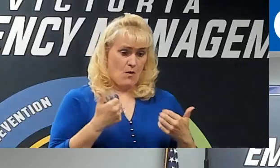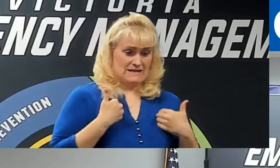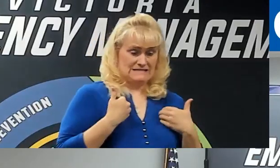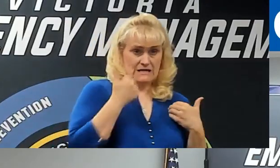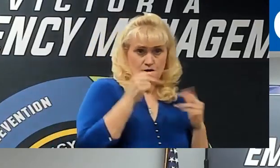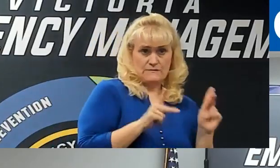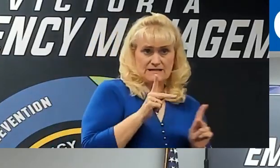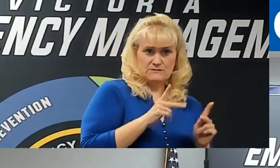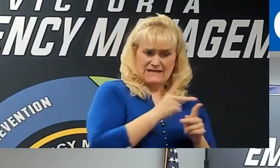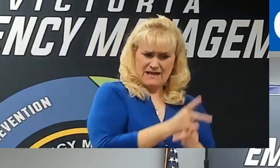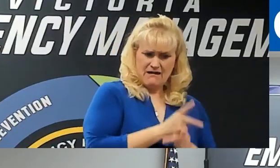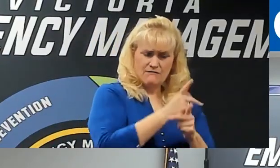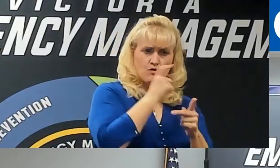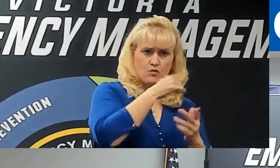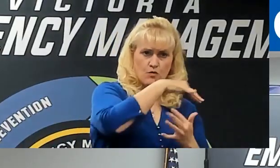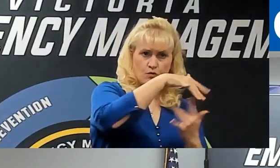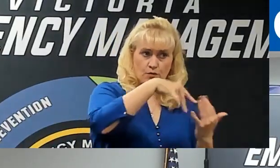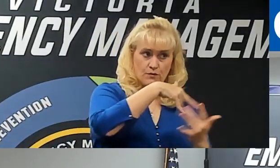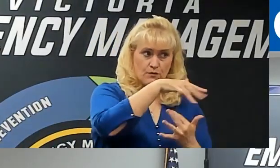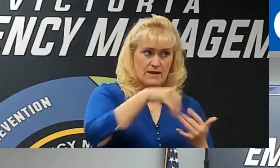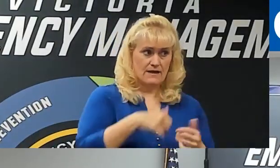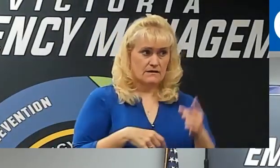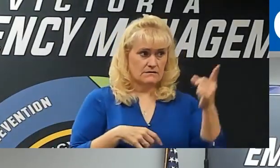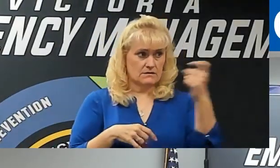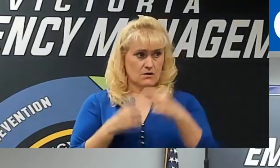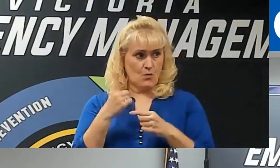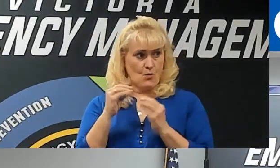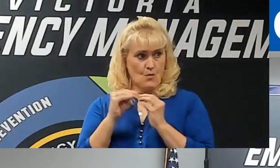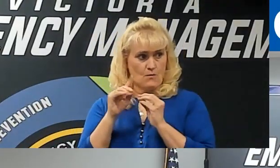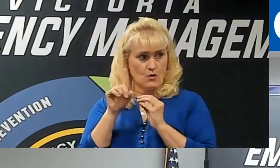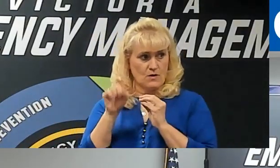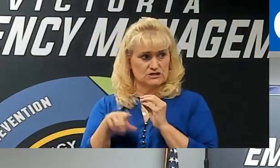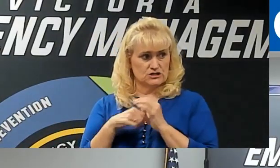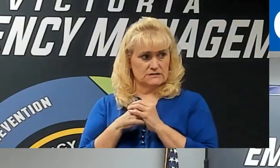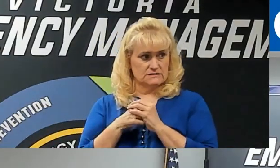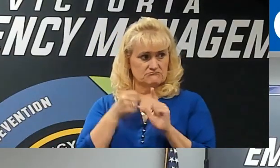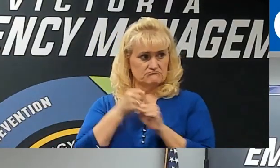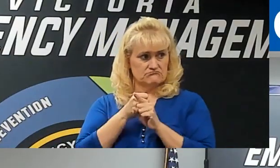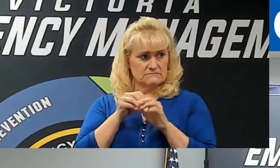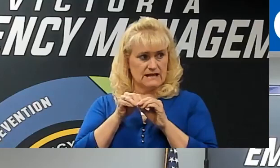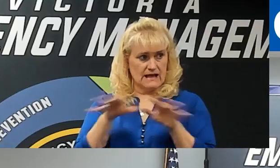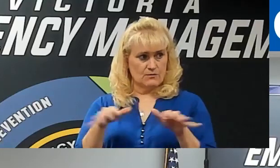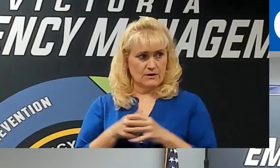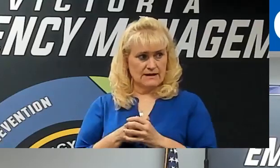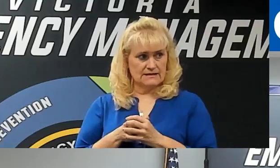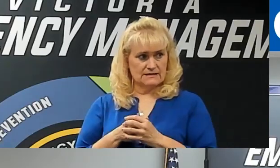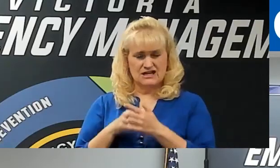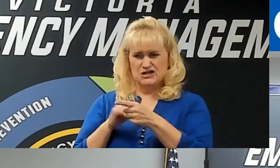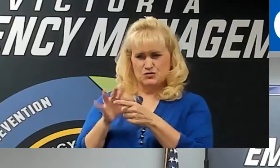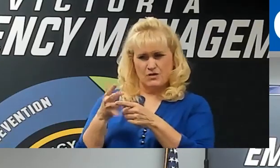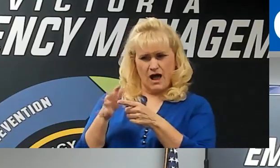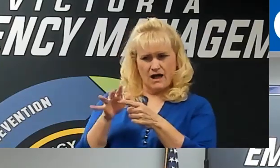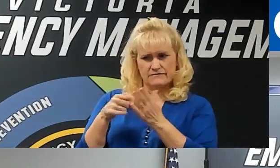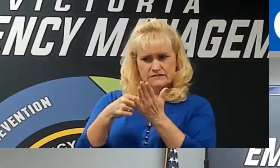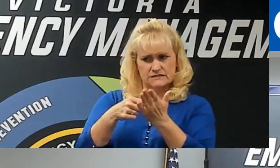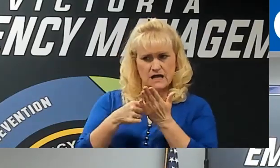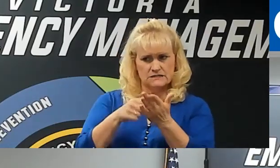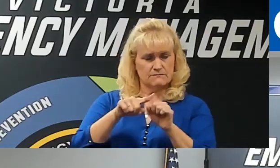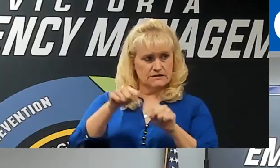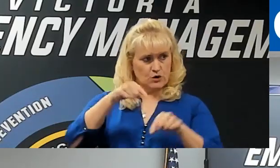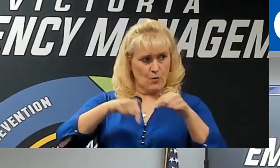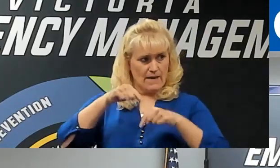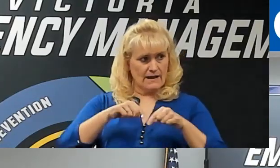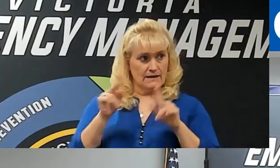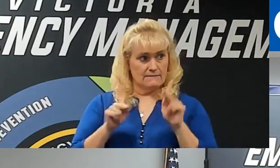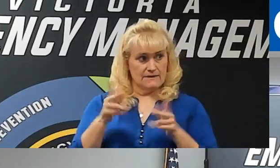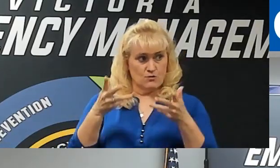around. That's a very good point. Just one more quick question on the outbreak. I mean, Dr. McNeill, you kind of addressed this, but just to go back, for folks